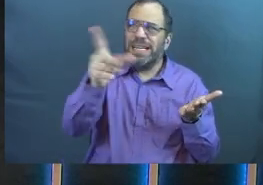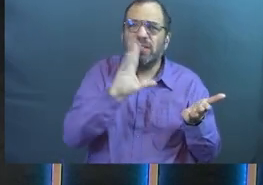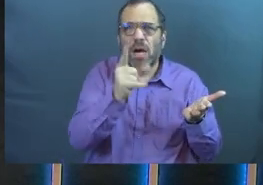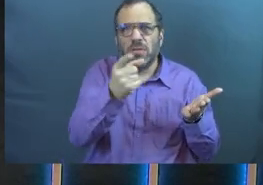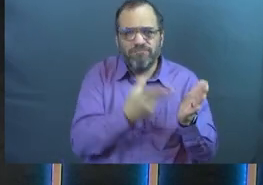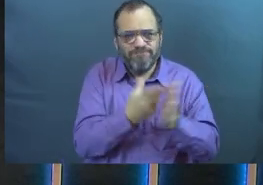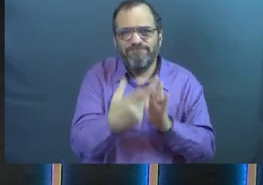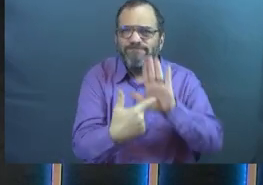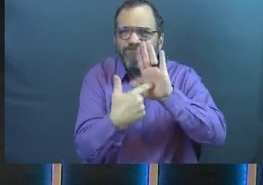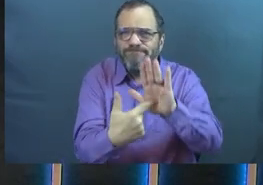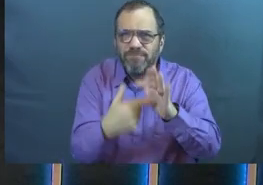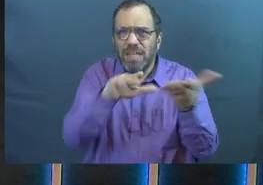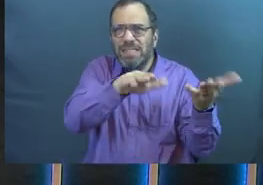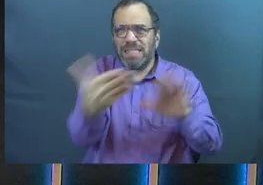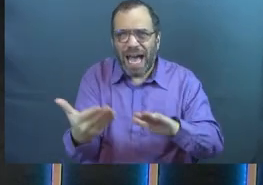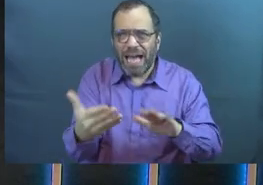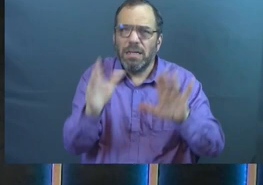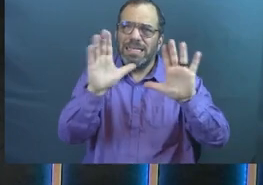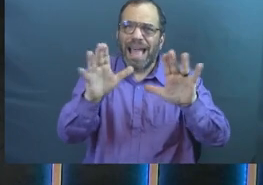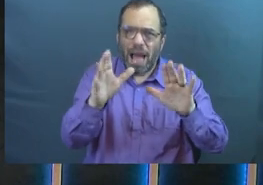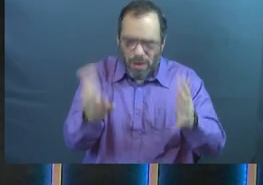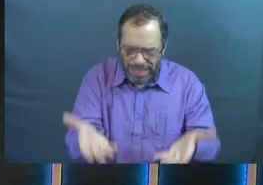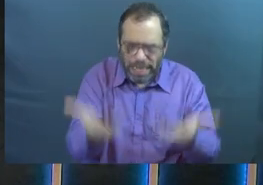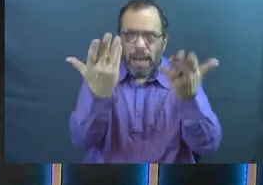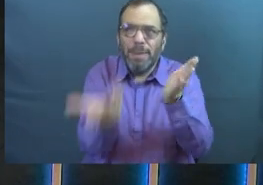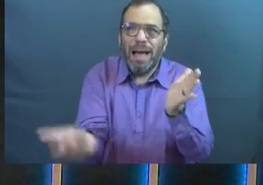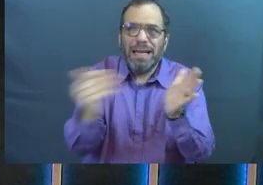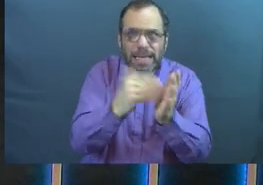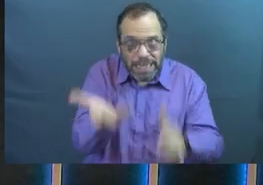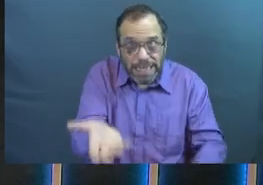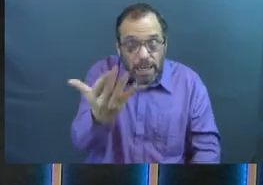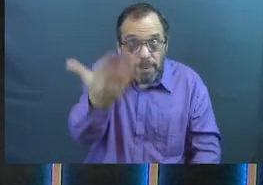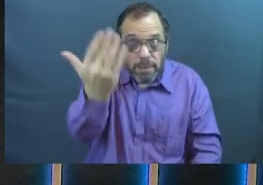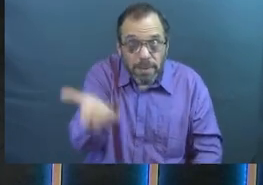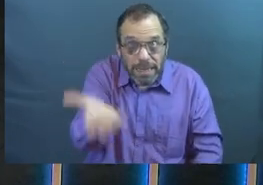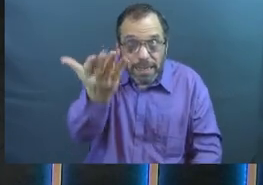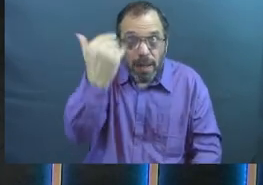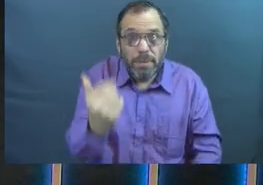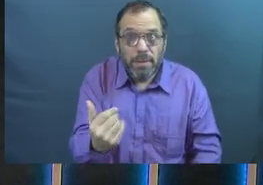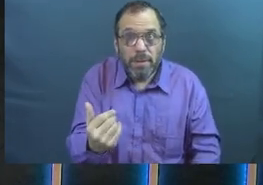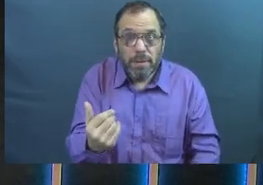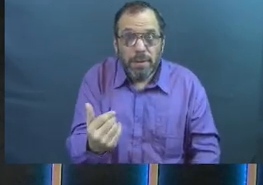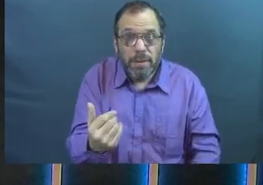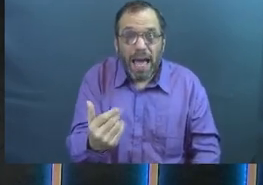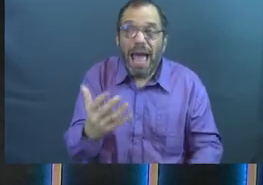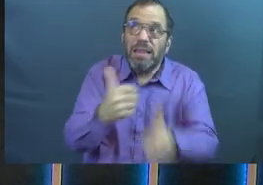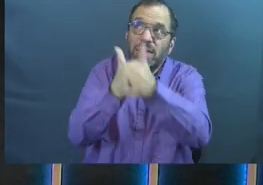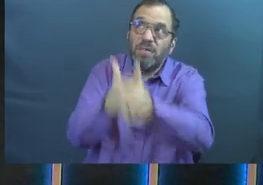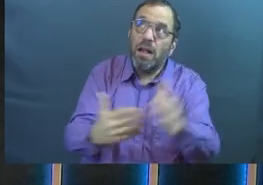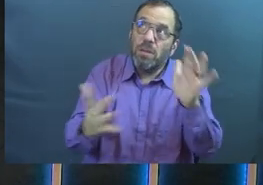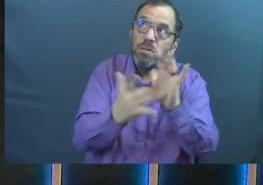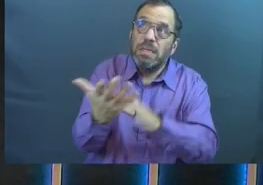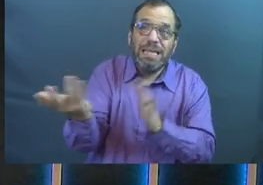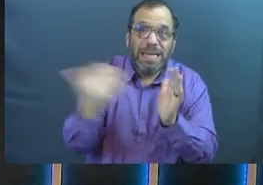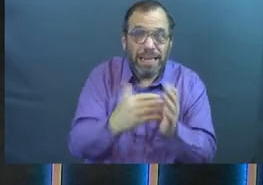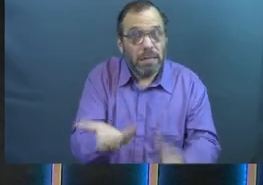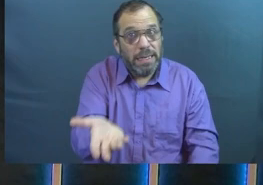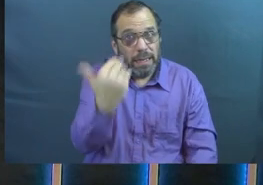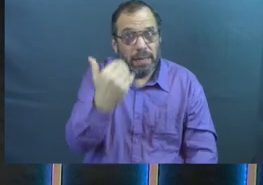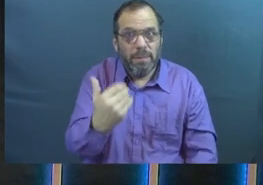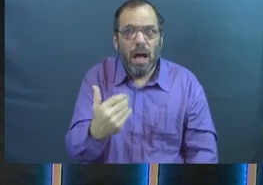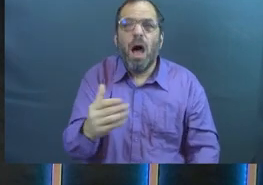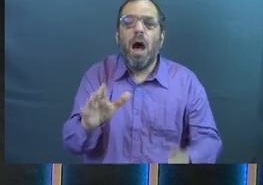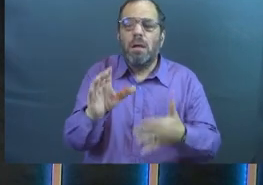truth to you, dies for you, and says, now get up again. And let's do the way of Jesus again.